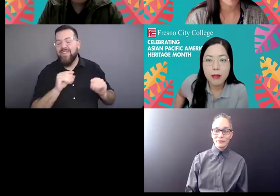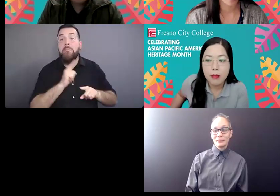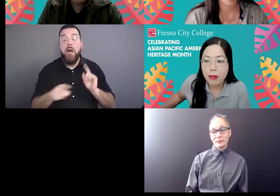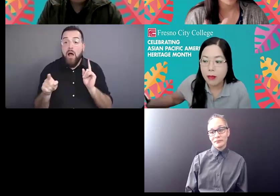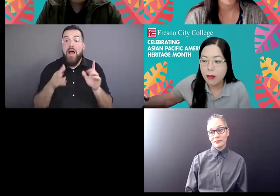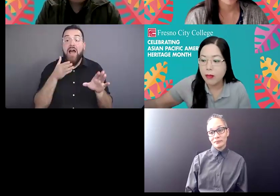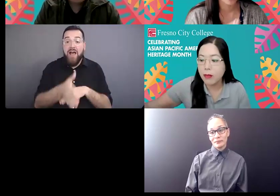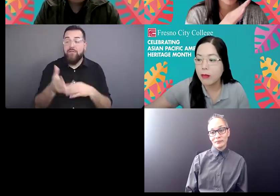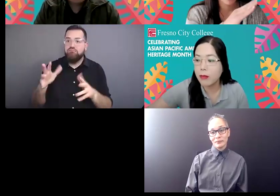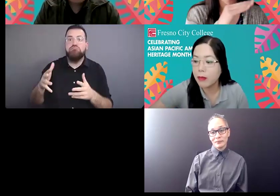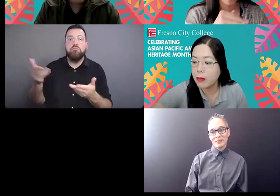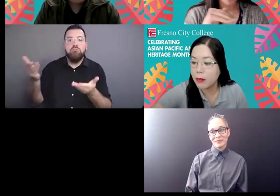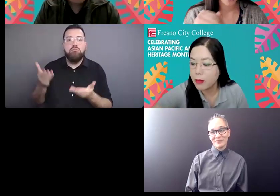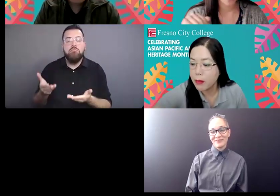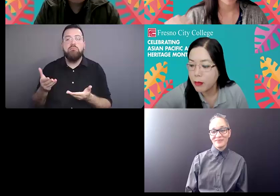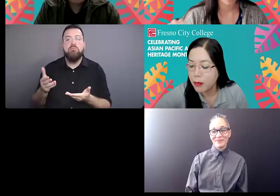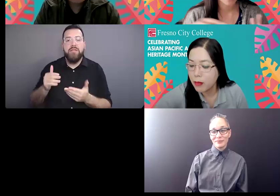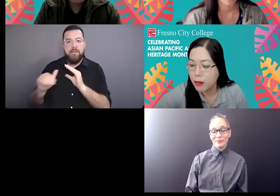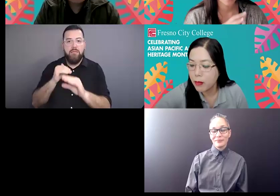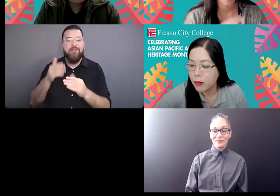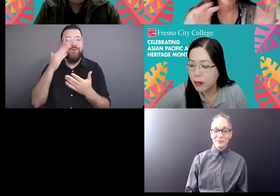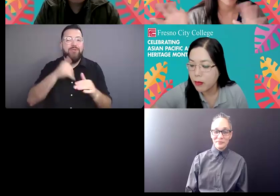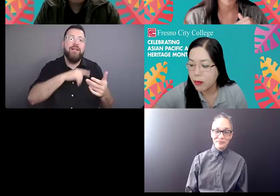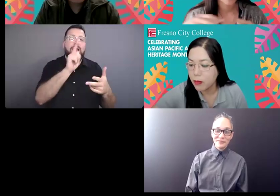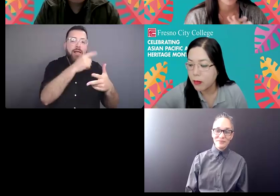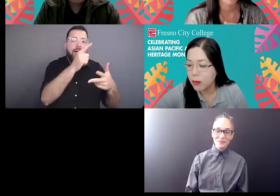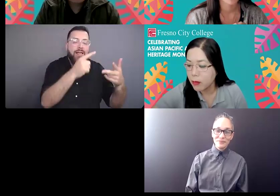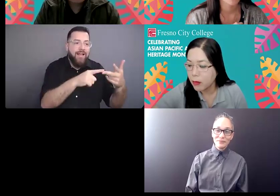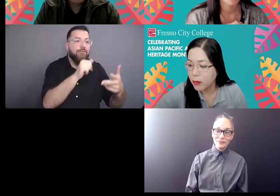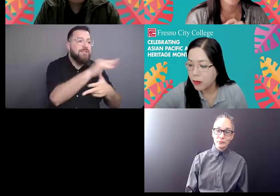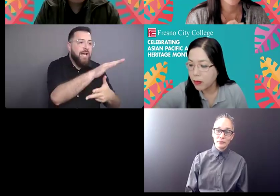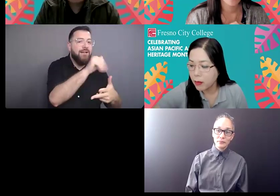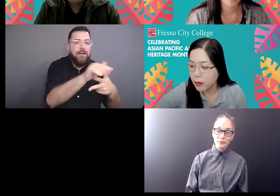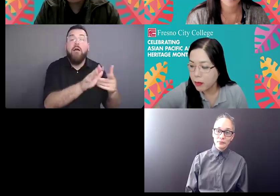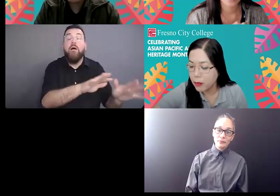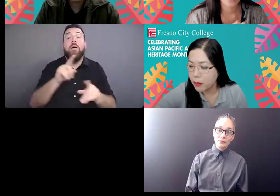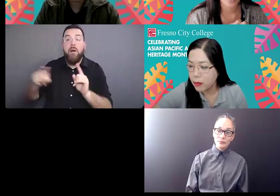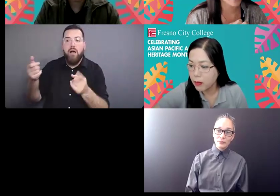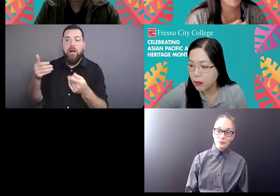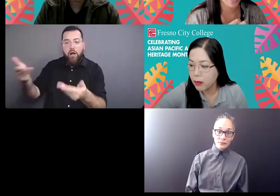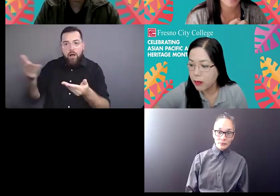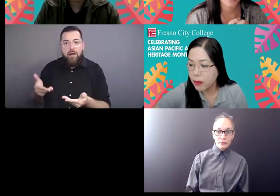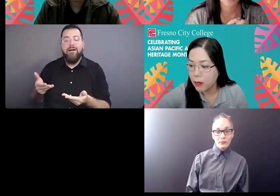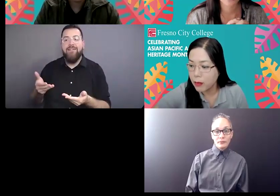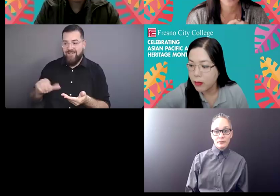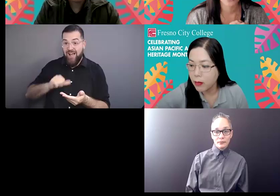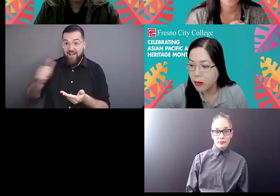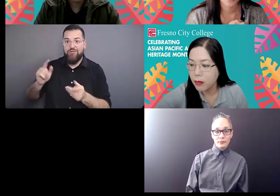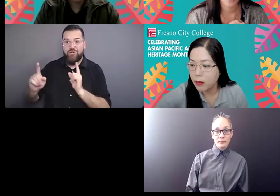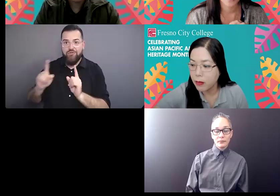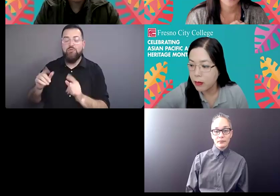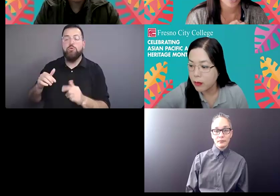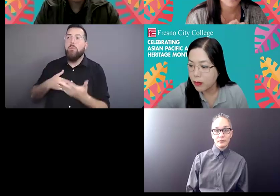email offering me another interview because you know how they go down that list and send it to different departments. And so I went for that next